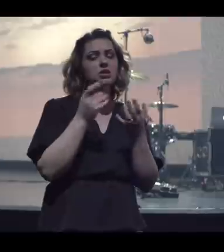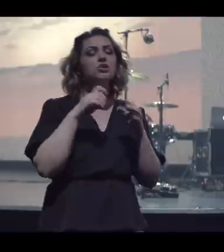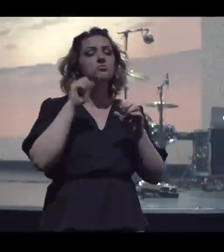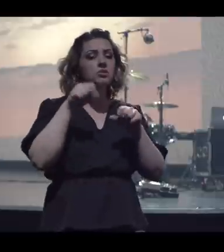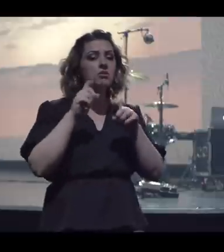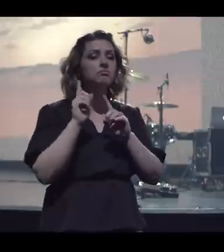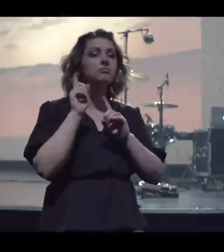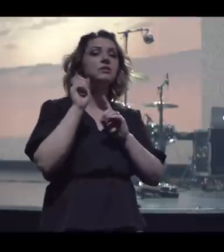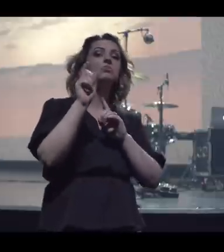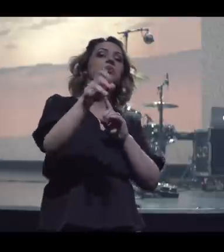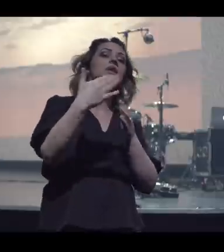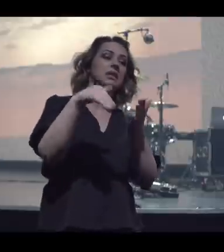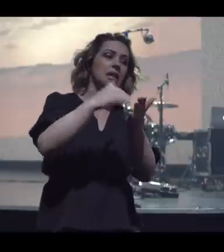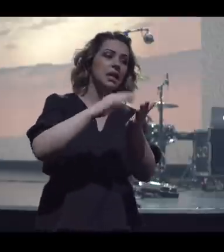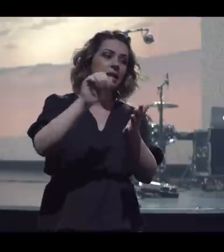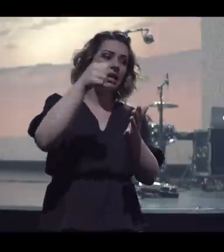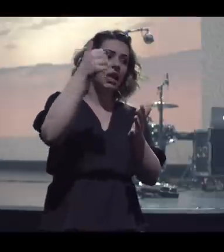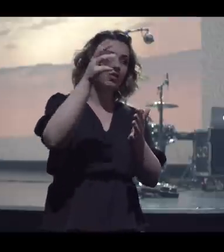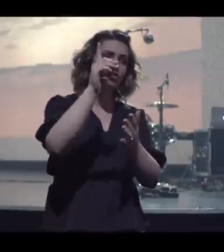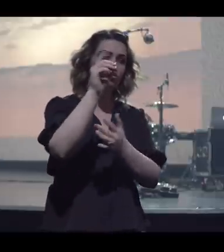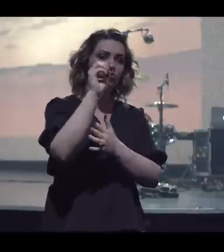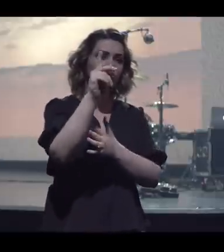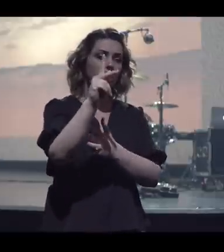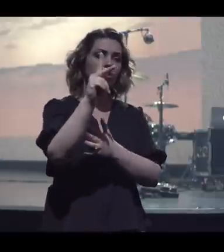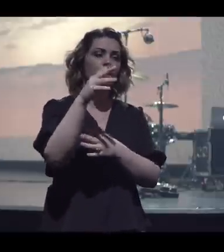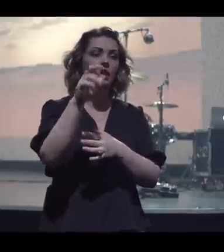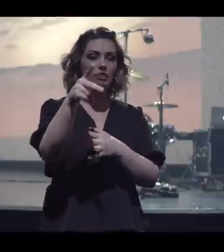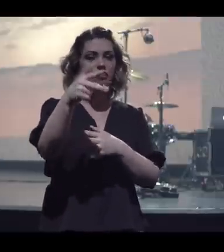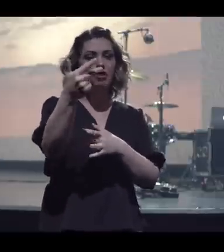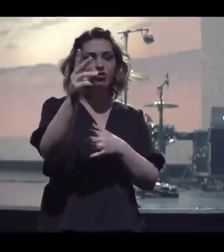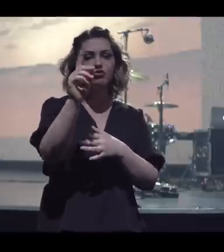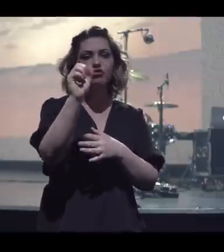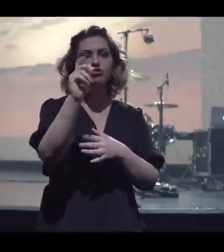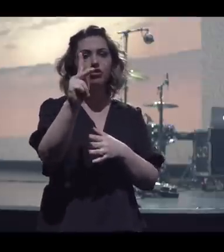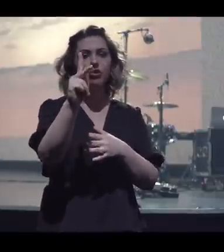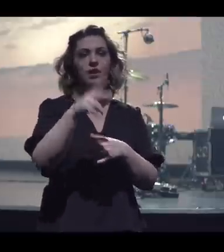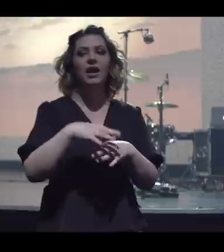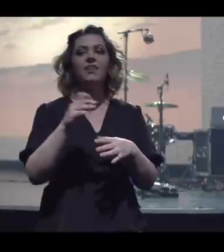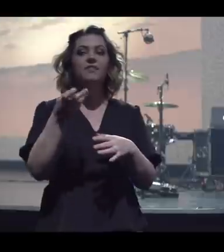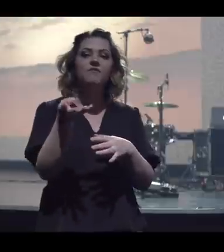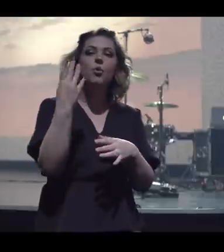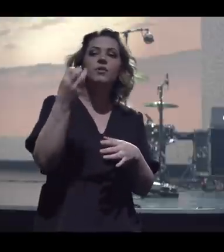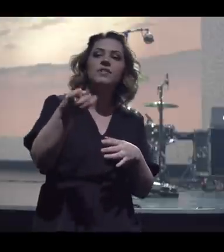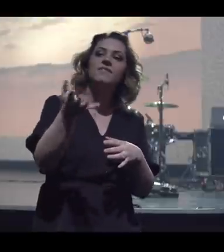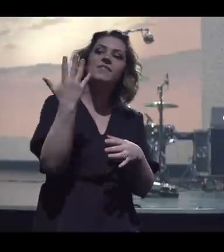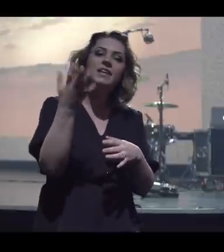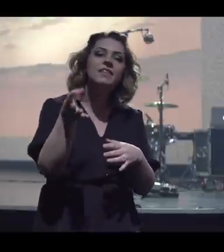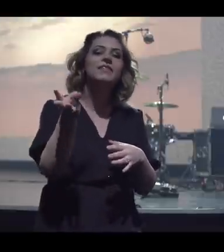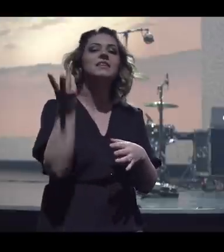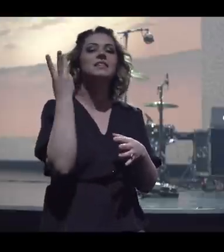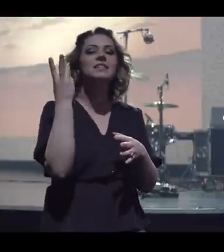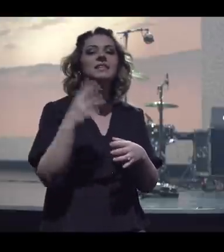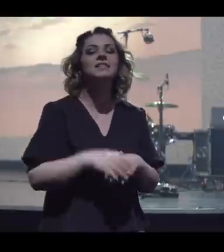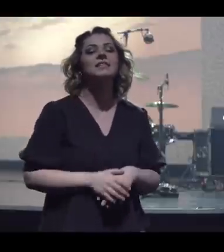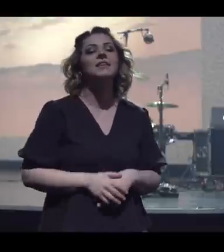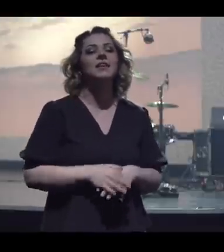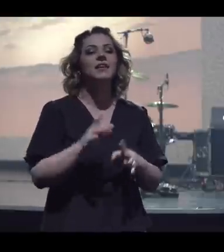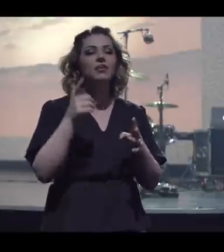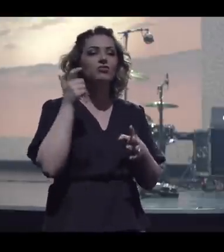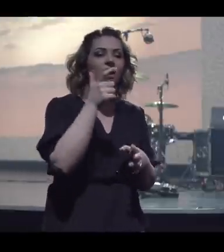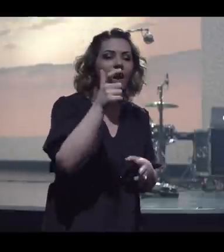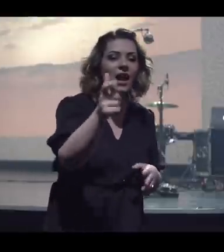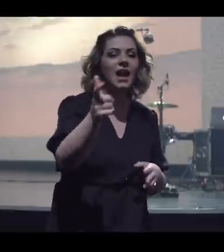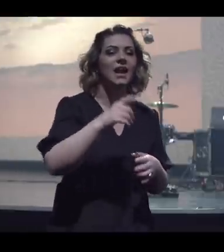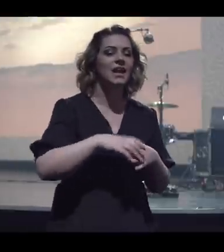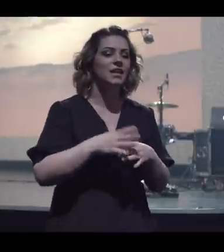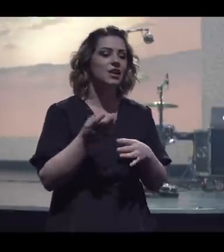all the people from the first dock and the second dock go to the third dock looking for Jesus. And then the fourth dock and the fifth dock and the sixth dock. And they ran around the lake. It's